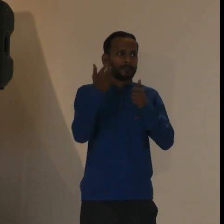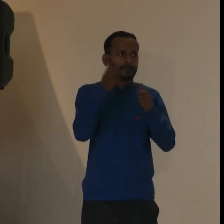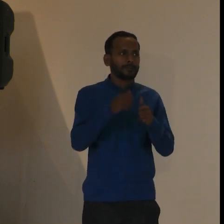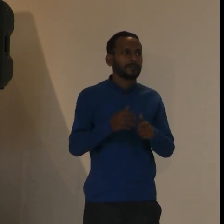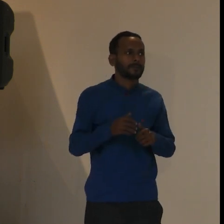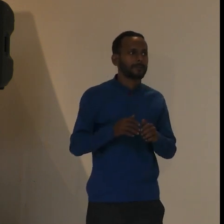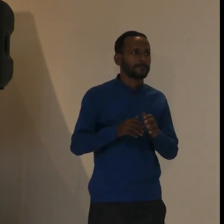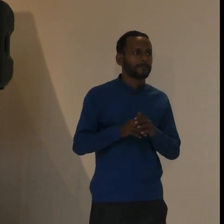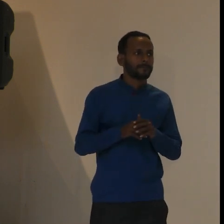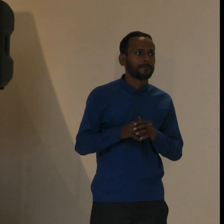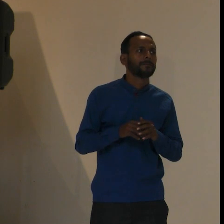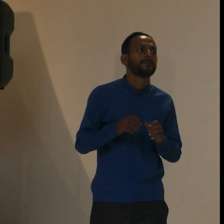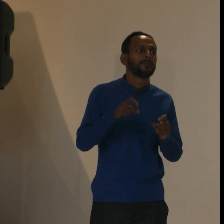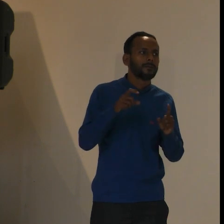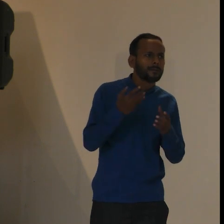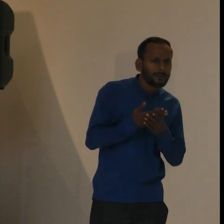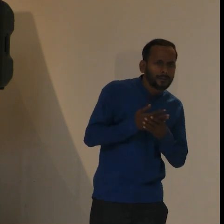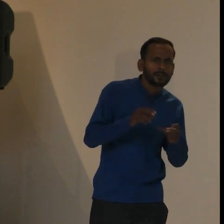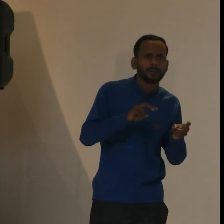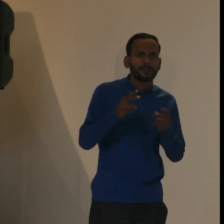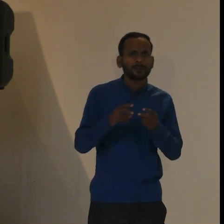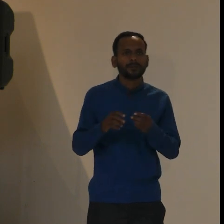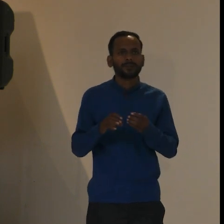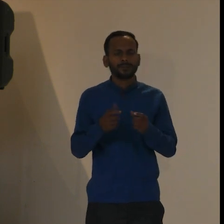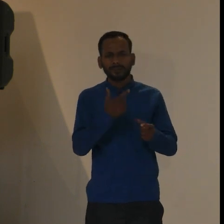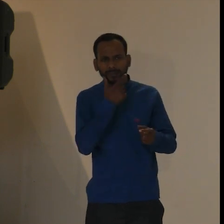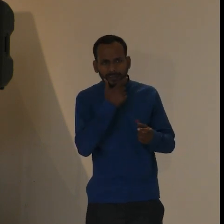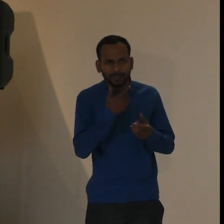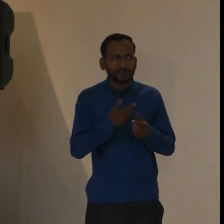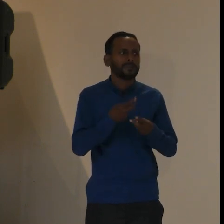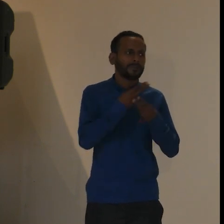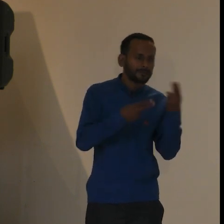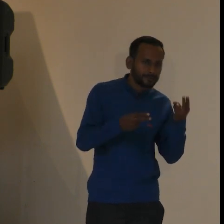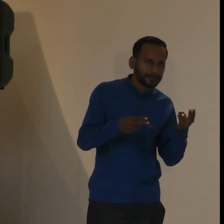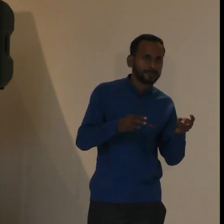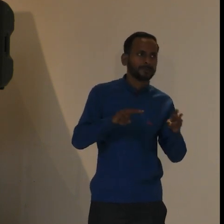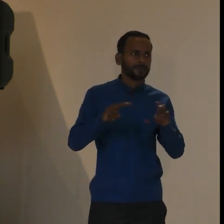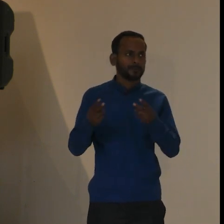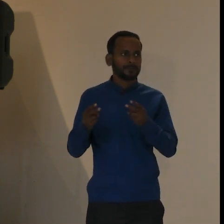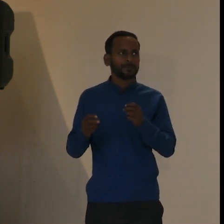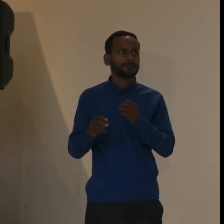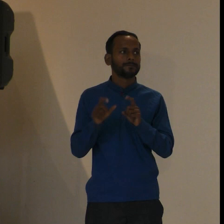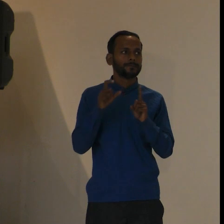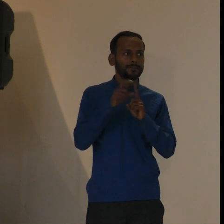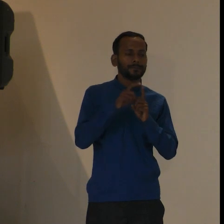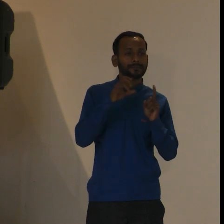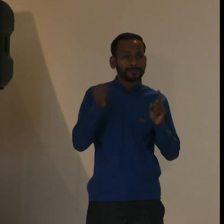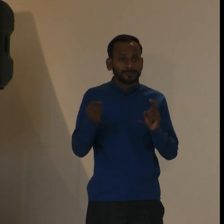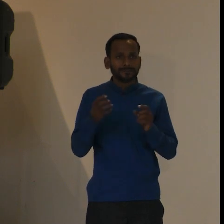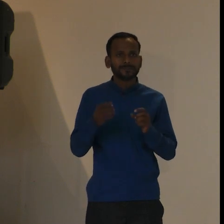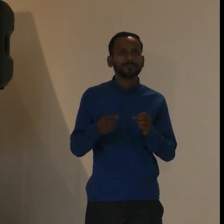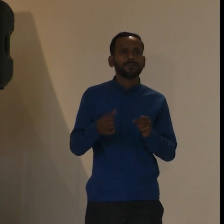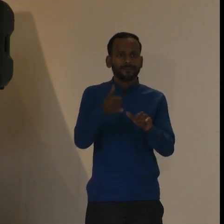or graphic novels, or comics. It can be digital, like